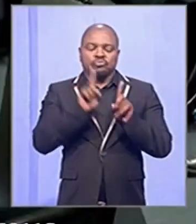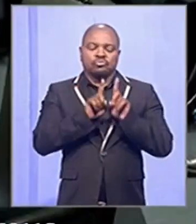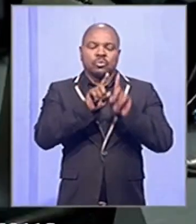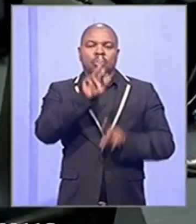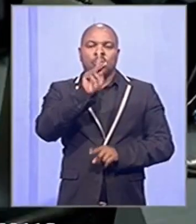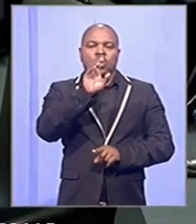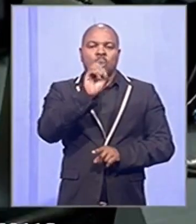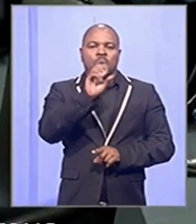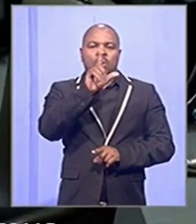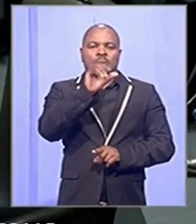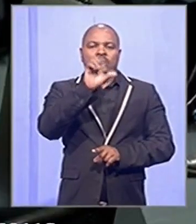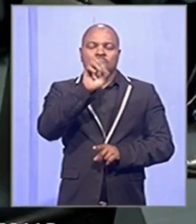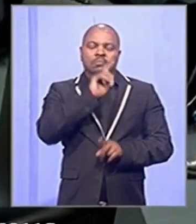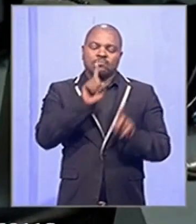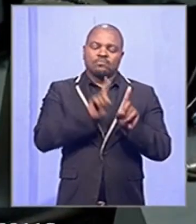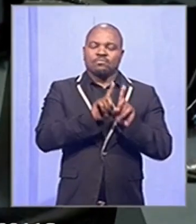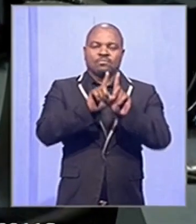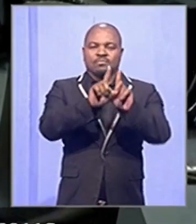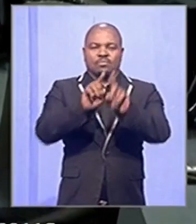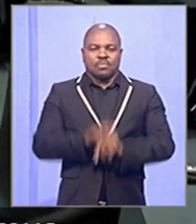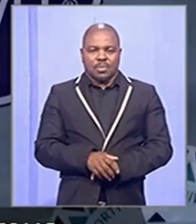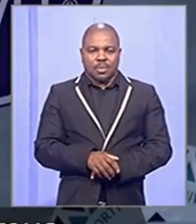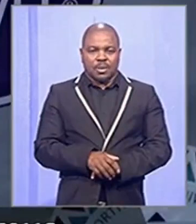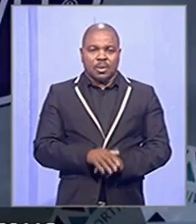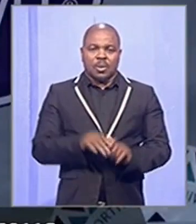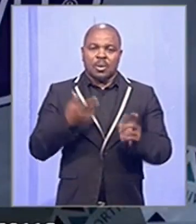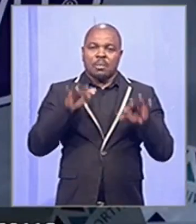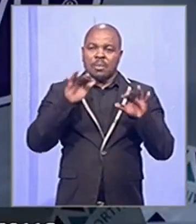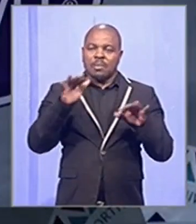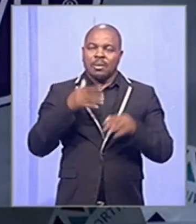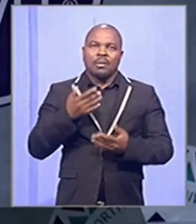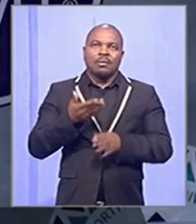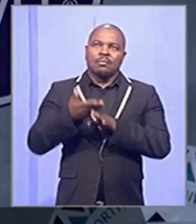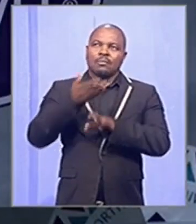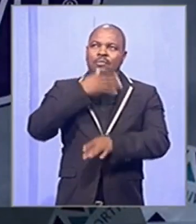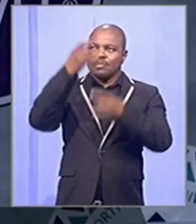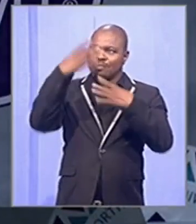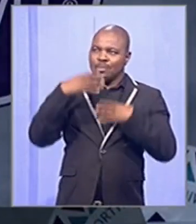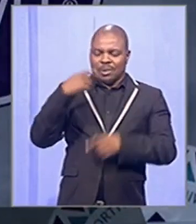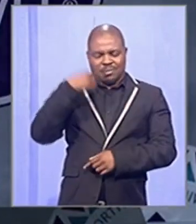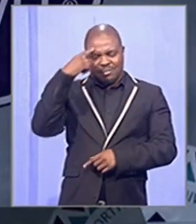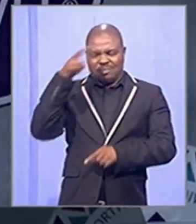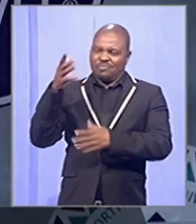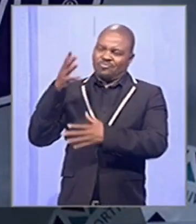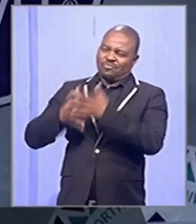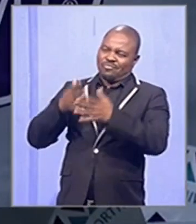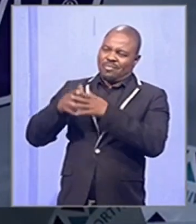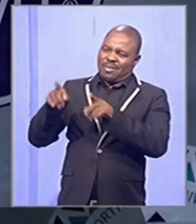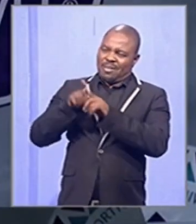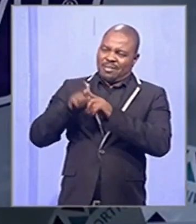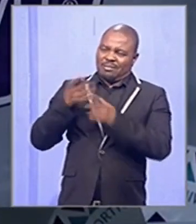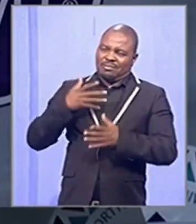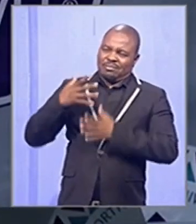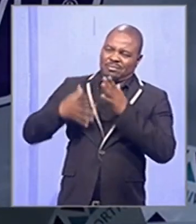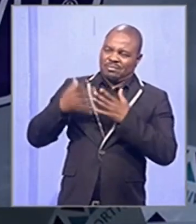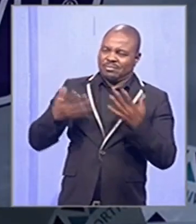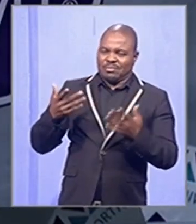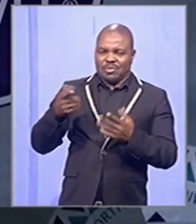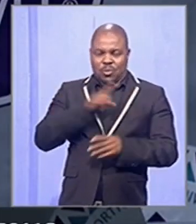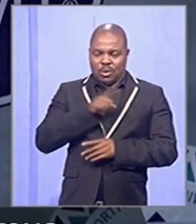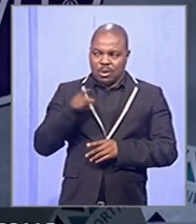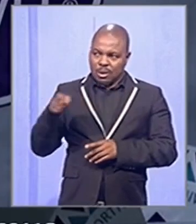bestowed on Erasmus in recognition of his innovative and exceptional management of the Springboks. Ka go fenya sejana